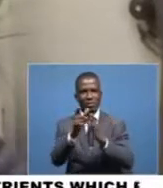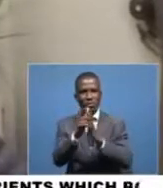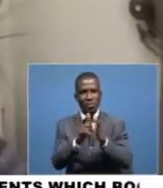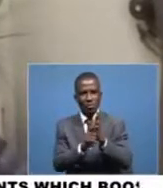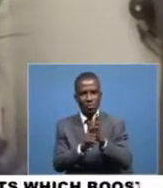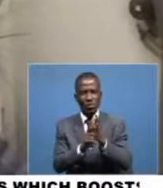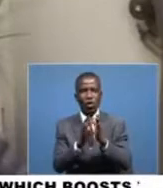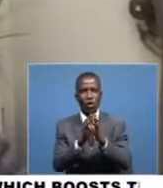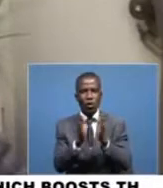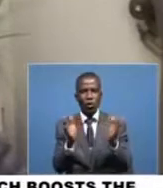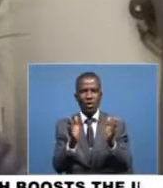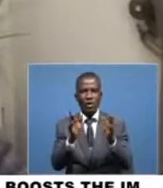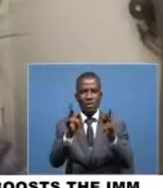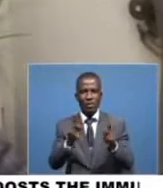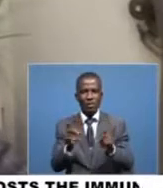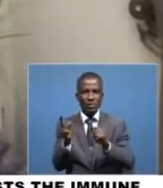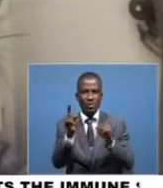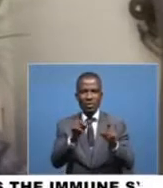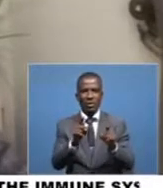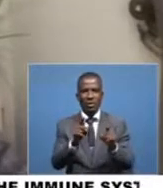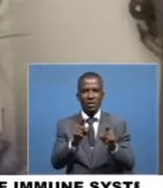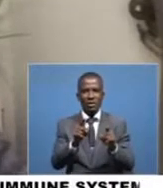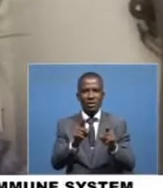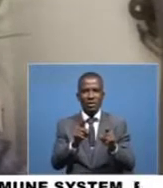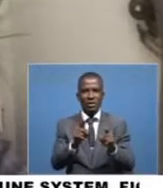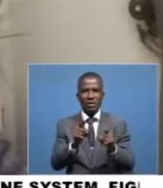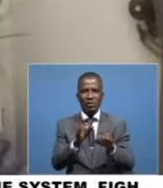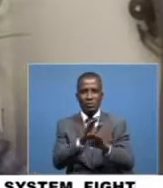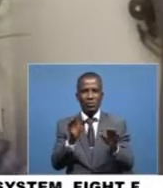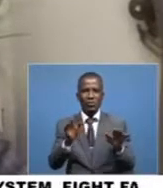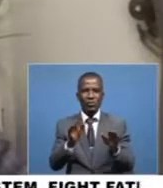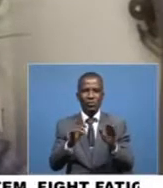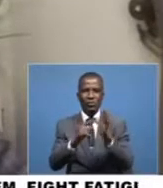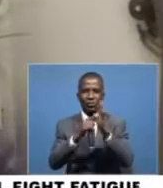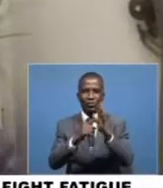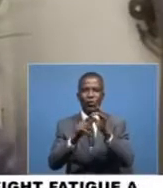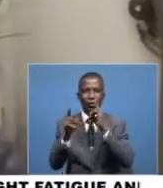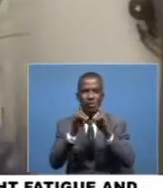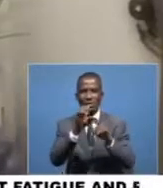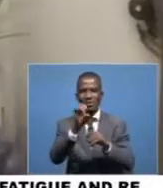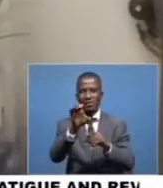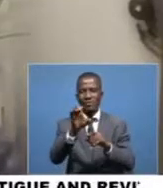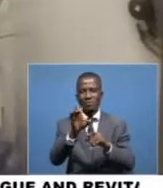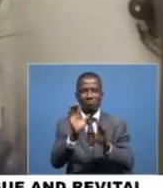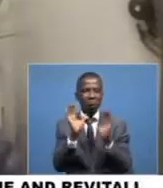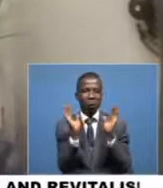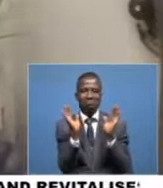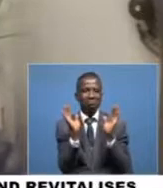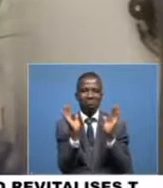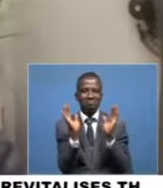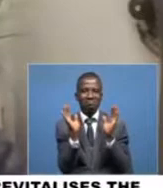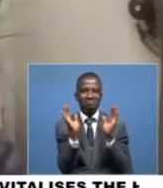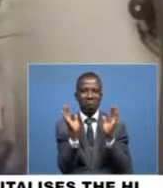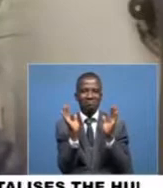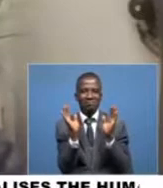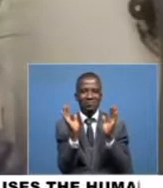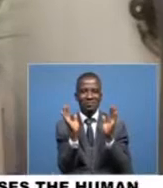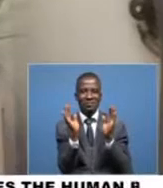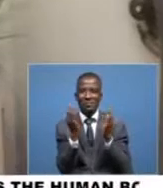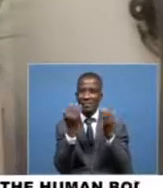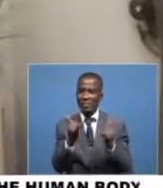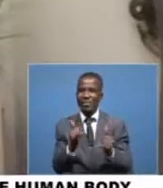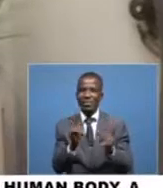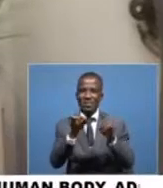to a defendant or a respondent in this case not to adduce evidence at the close of the petitioner's case. The question then